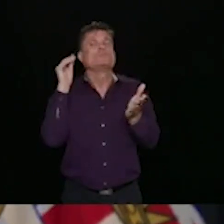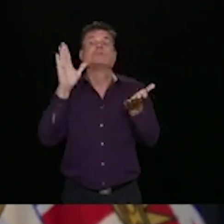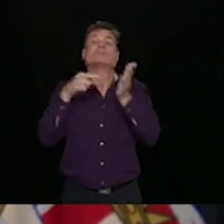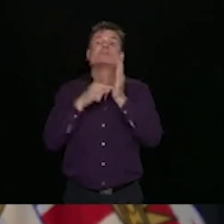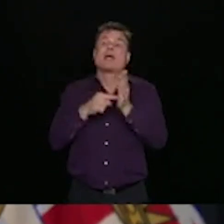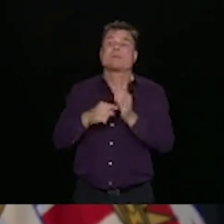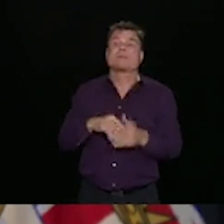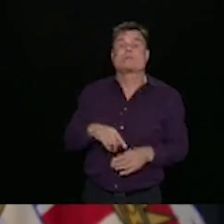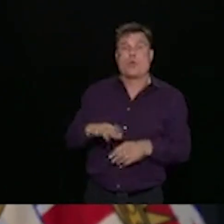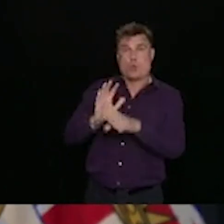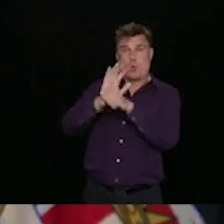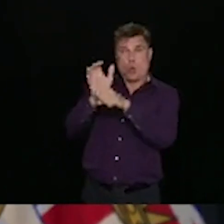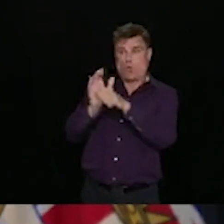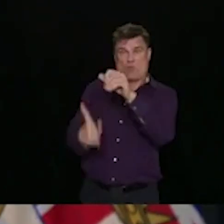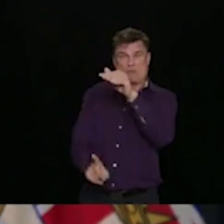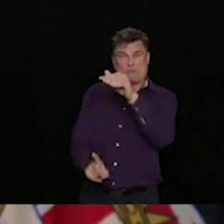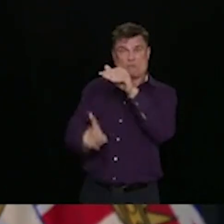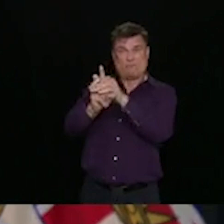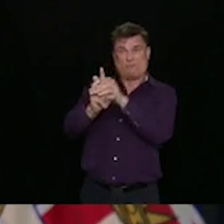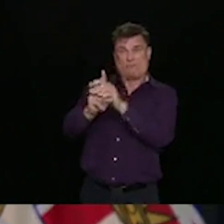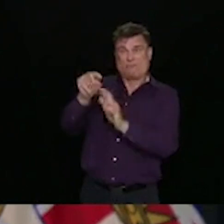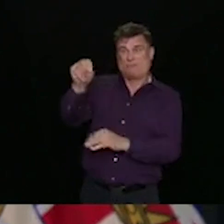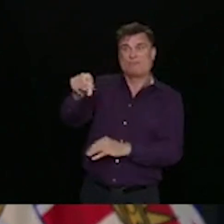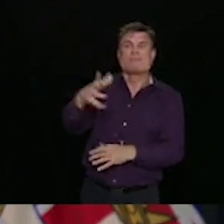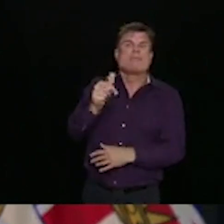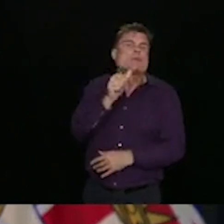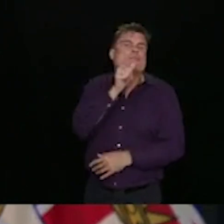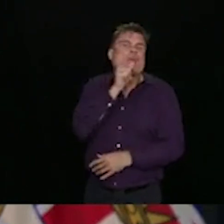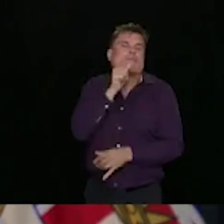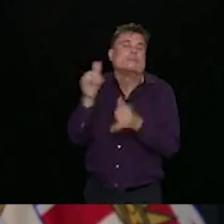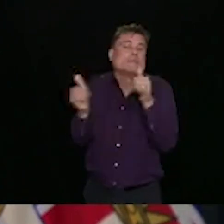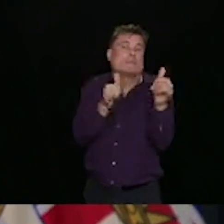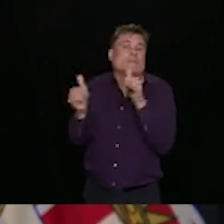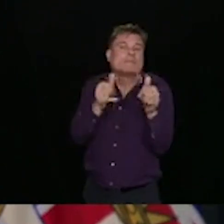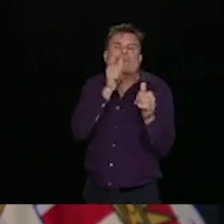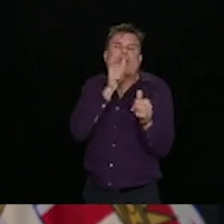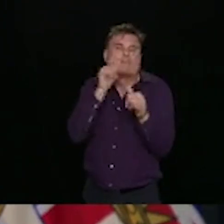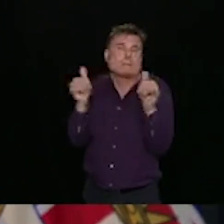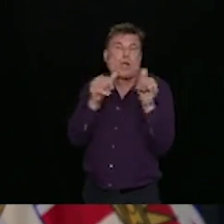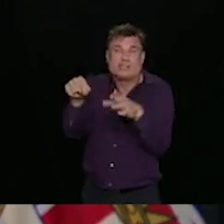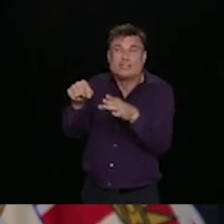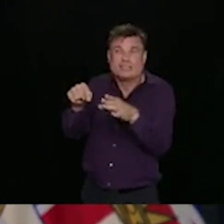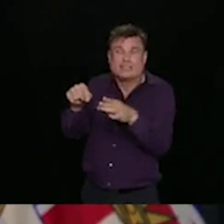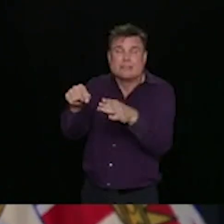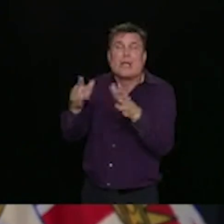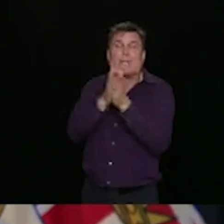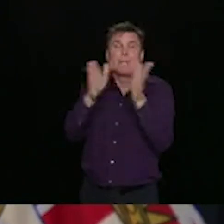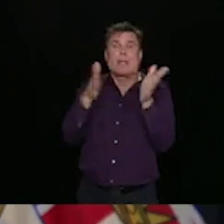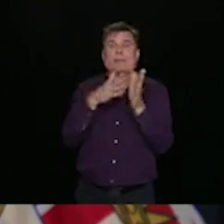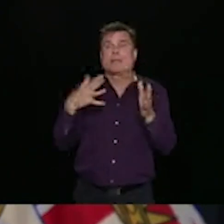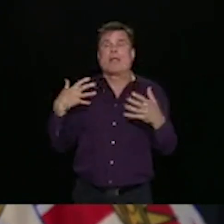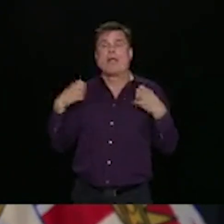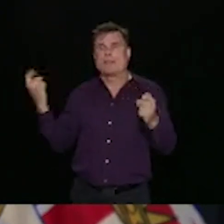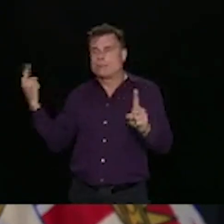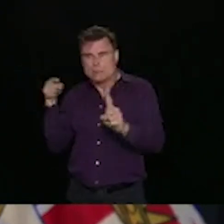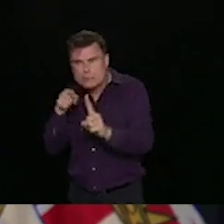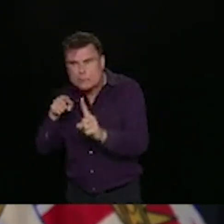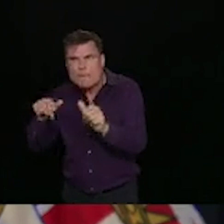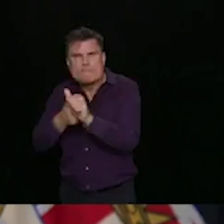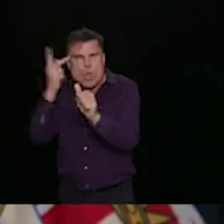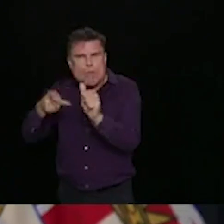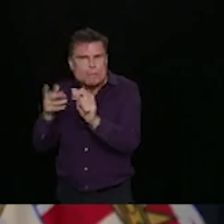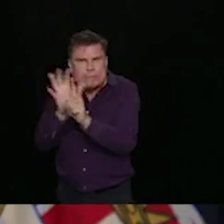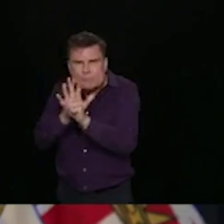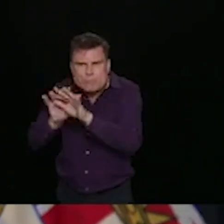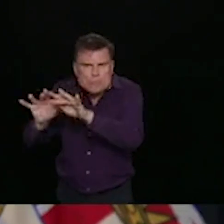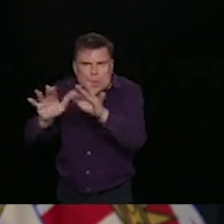for declaring outbreaks in some settings, like healthcare settings, like long-term care homes, schools, for example. But in other settings,